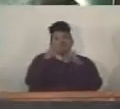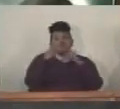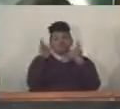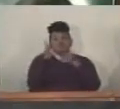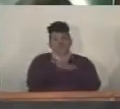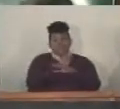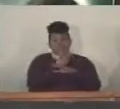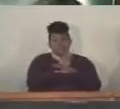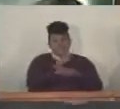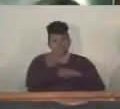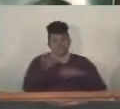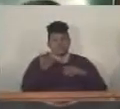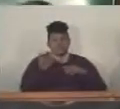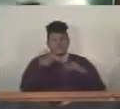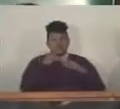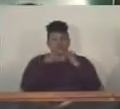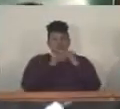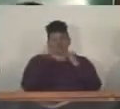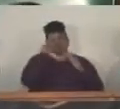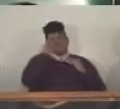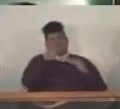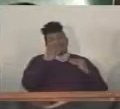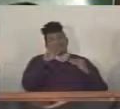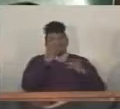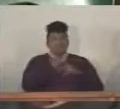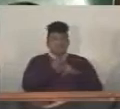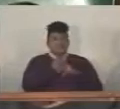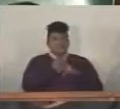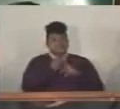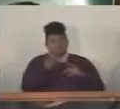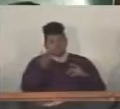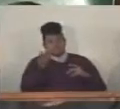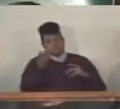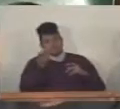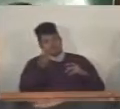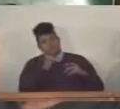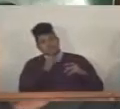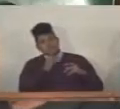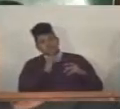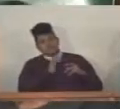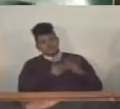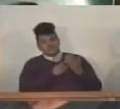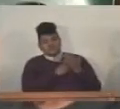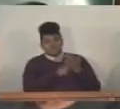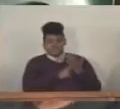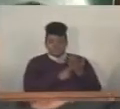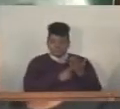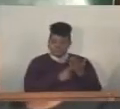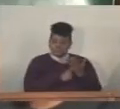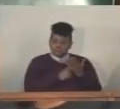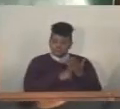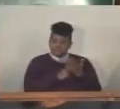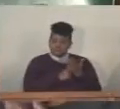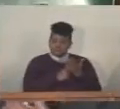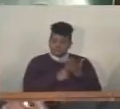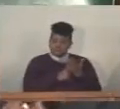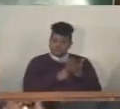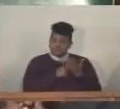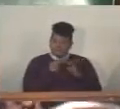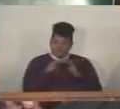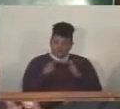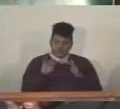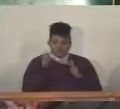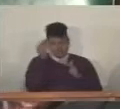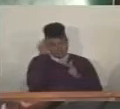the normal limitation period provide by statute of limitations.